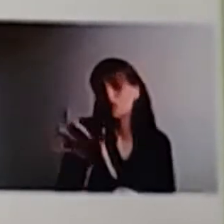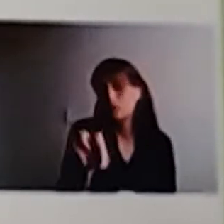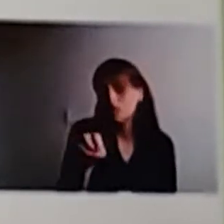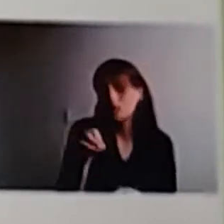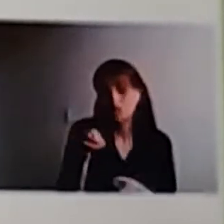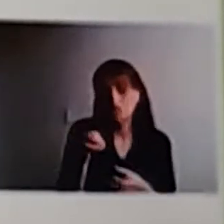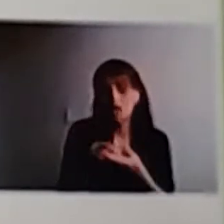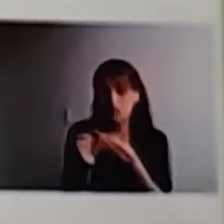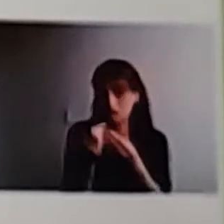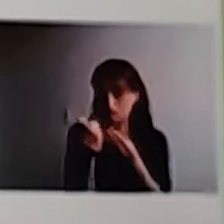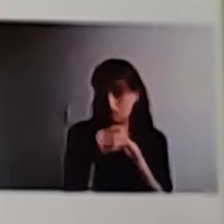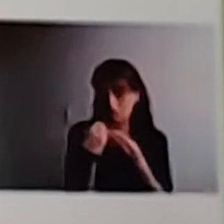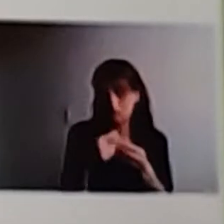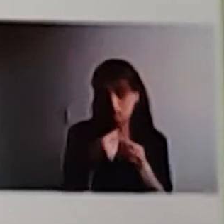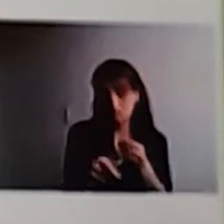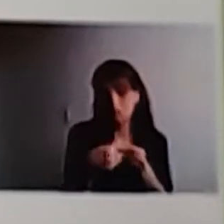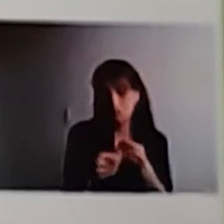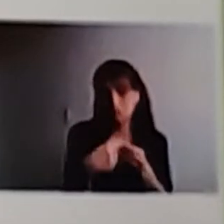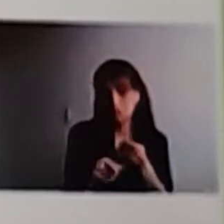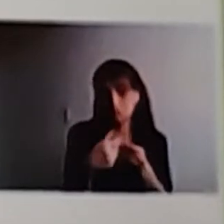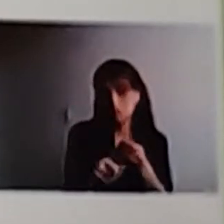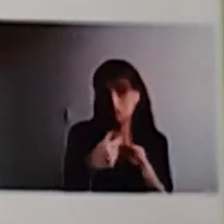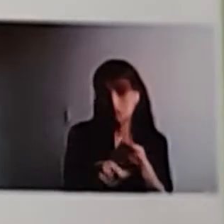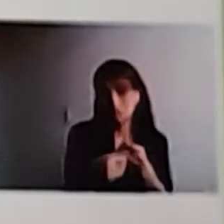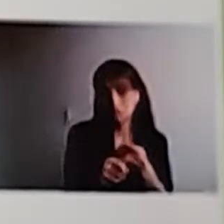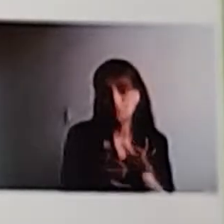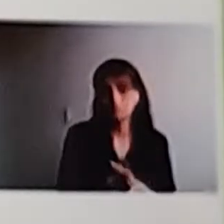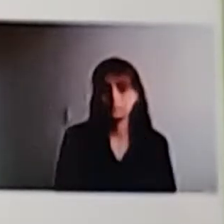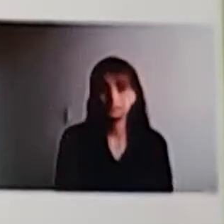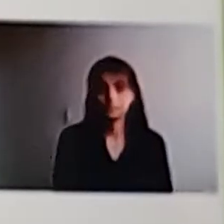that. Next page.